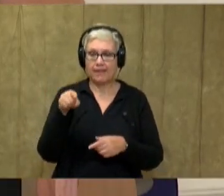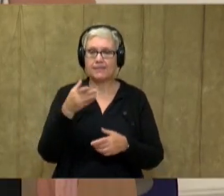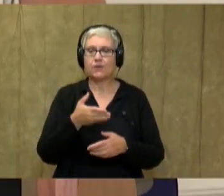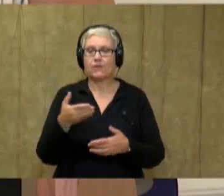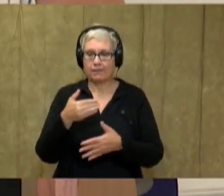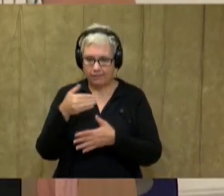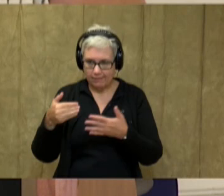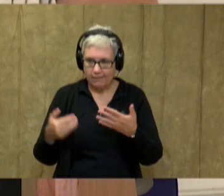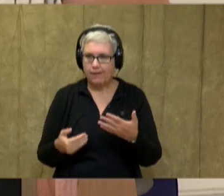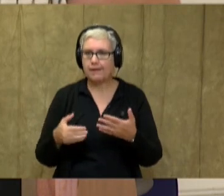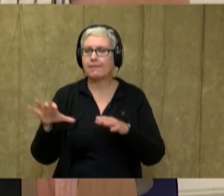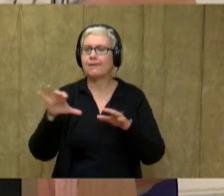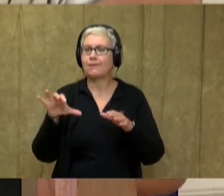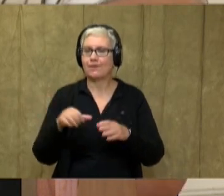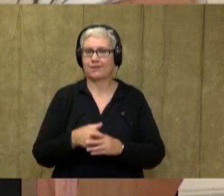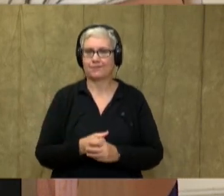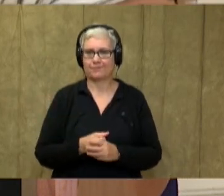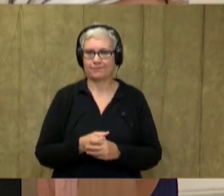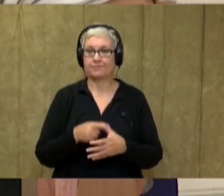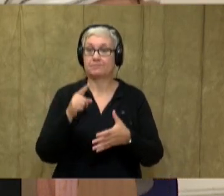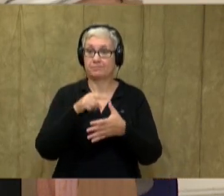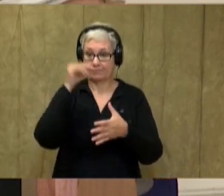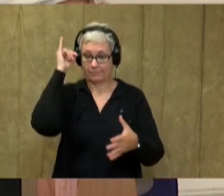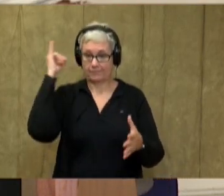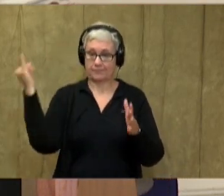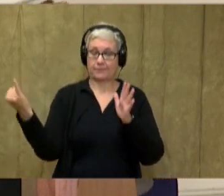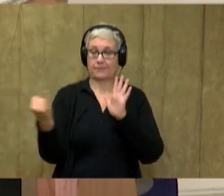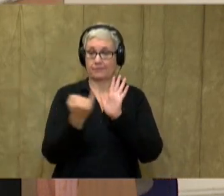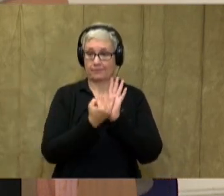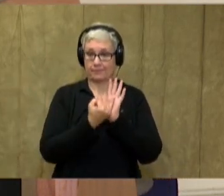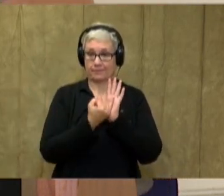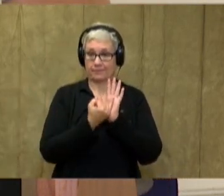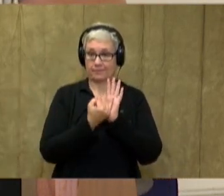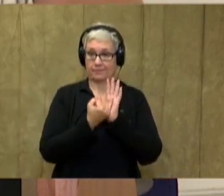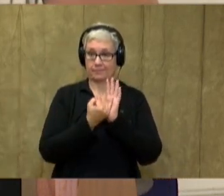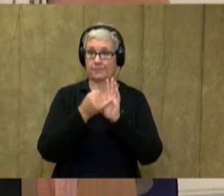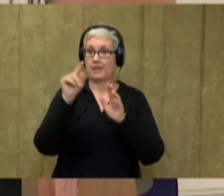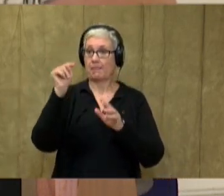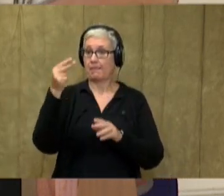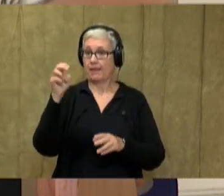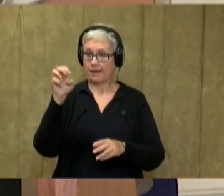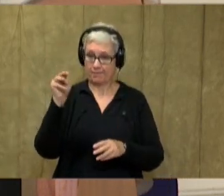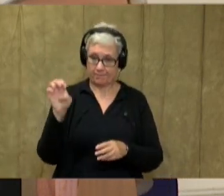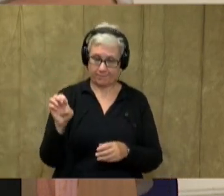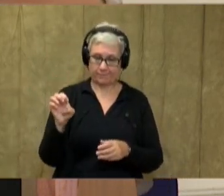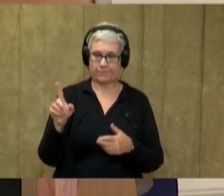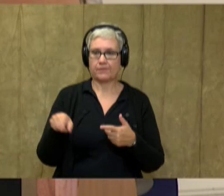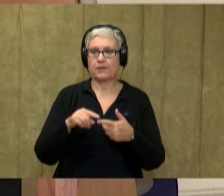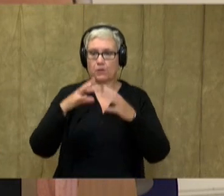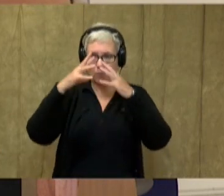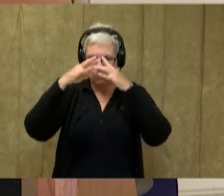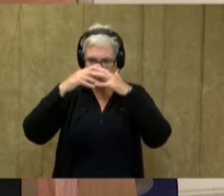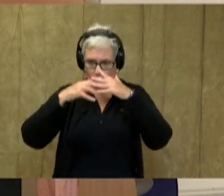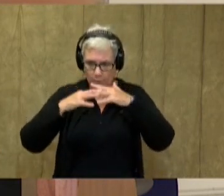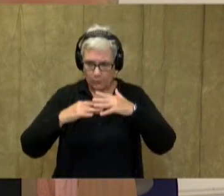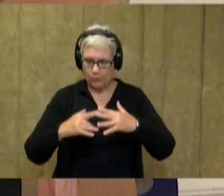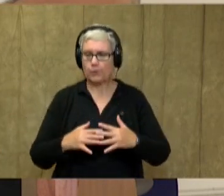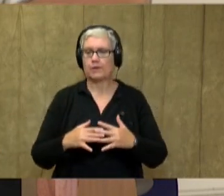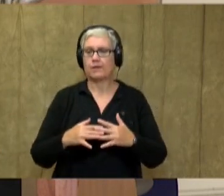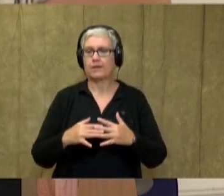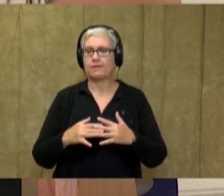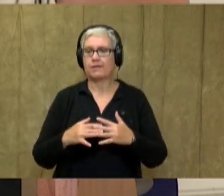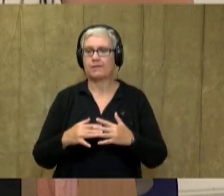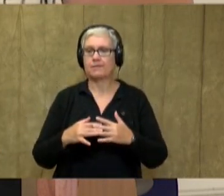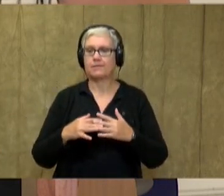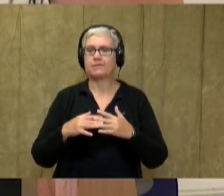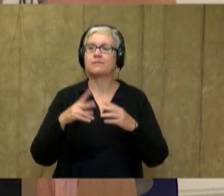have mastered doing. You've mastered identifying theme. You have sifted through the text to complete a